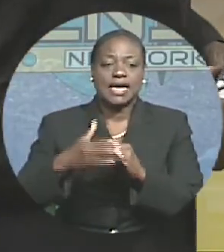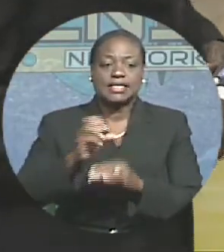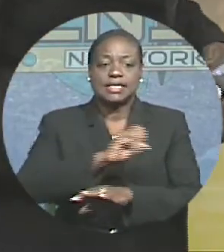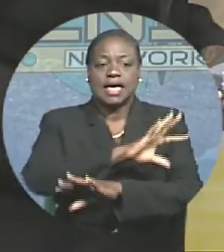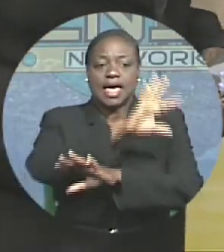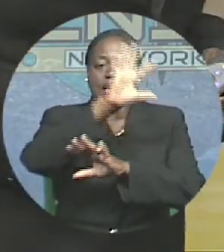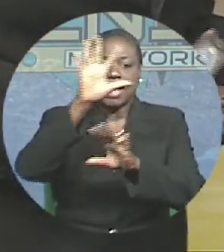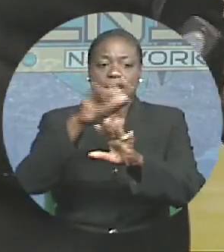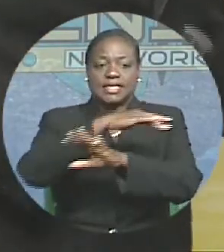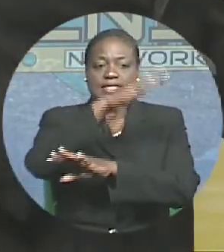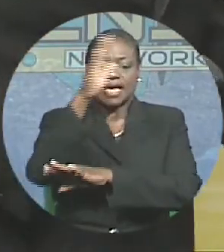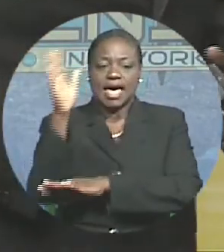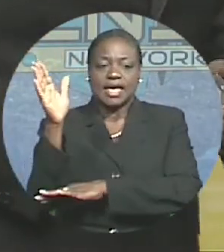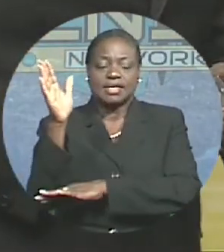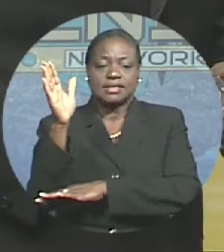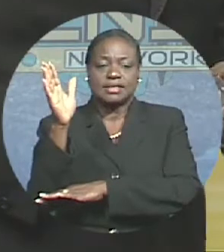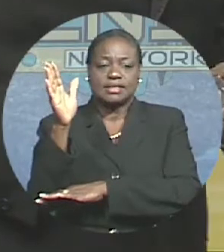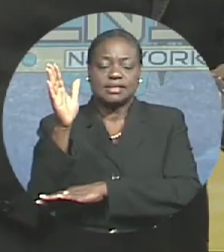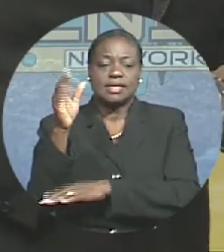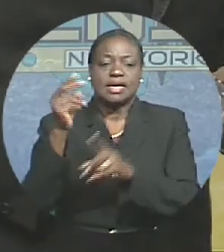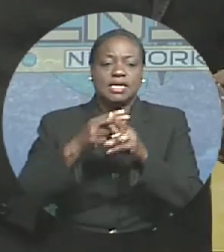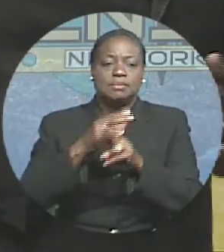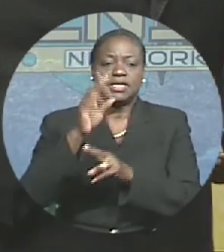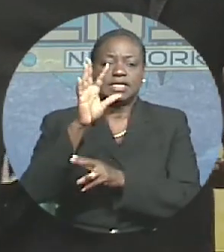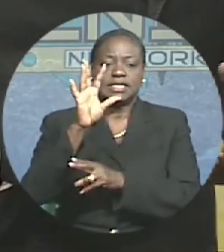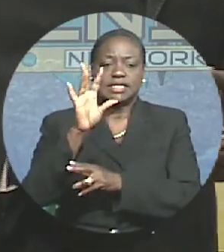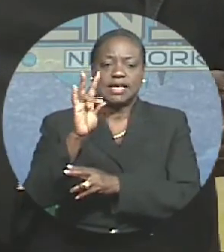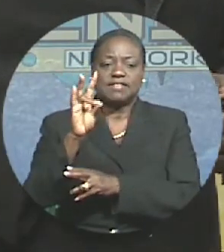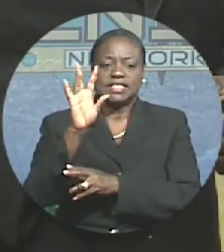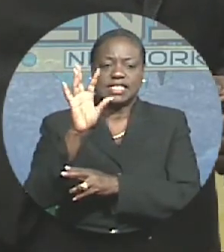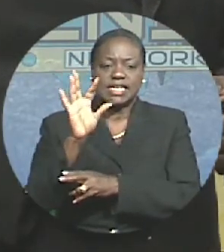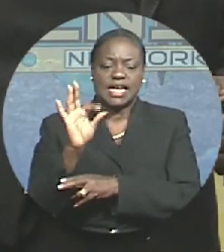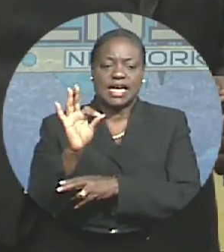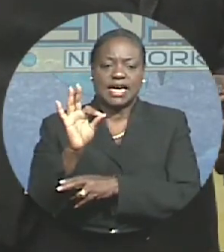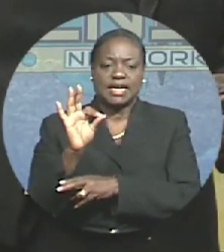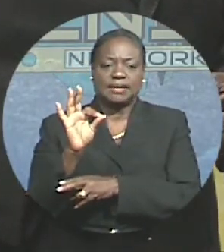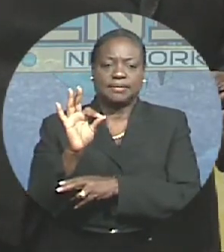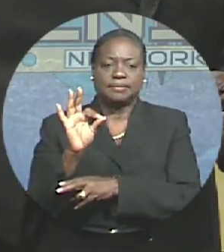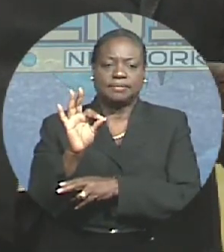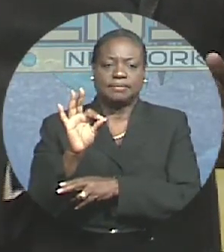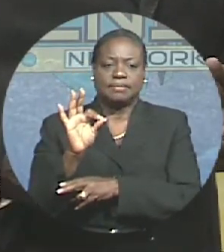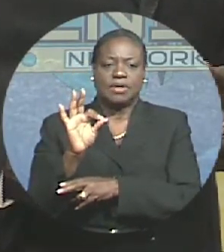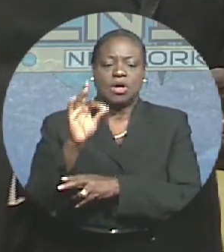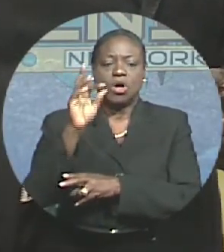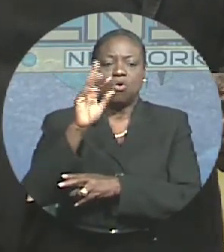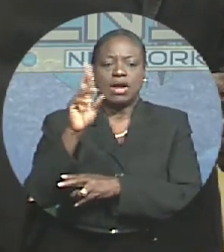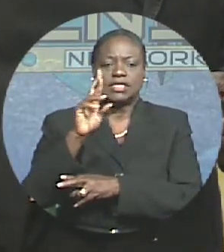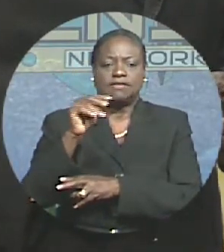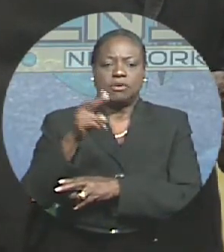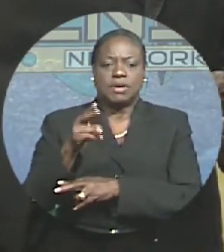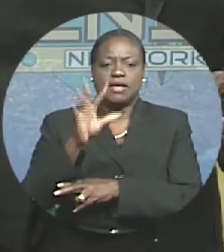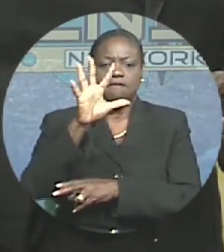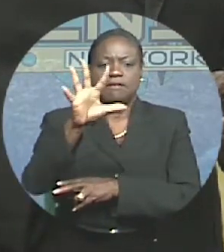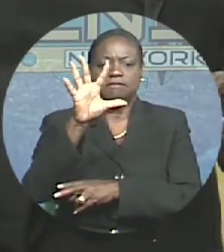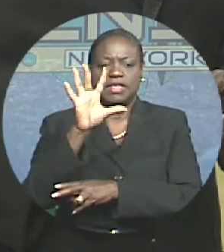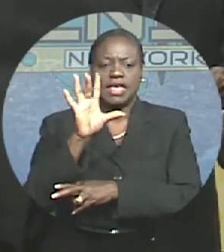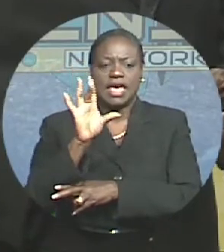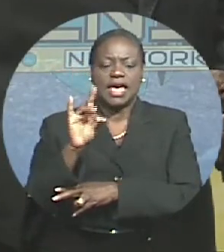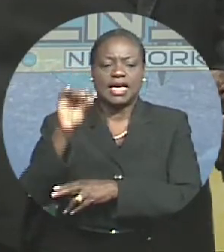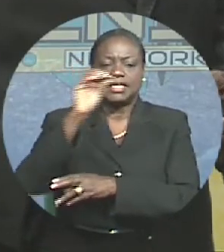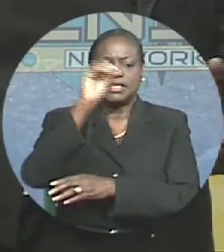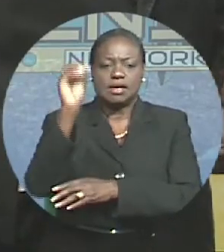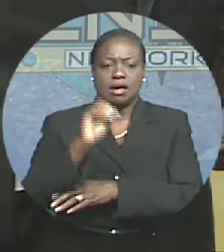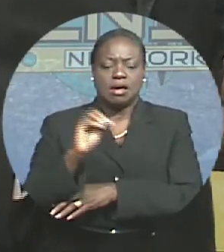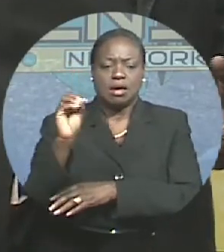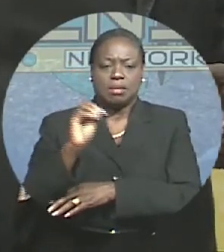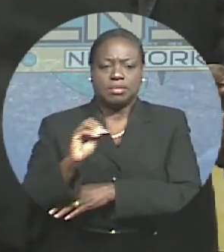skies, temperature 79 degrees, your relative humidity 58%, winds out of the north-northeast at 6 knots, your barometric pressure 1,015.0